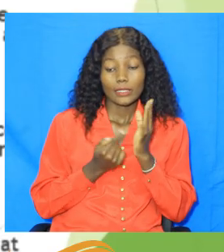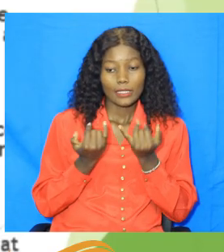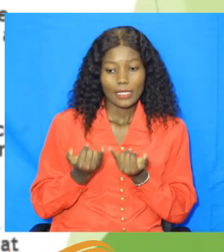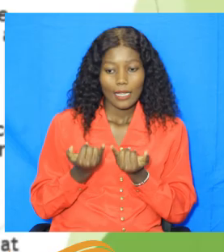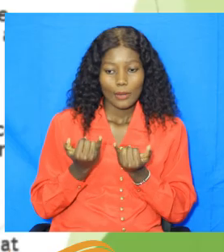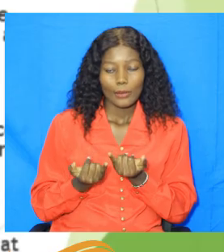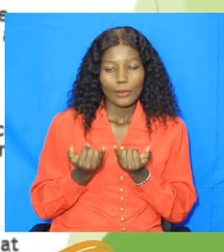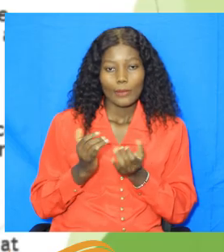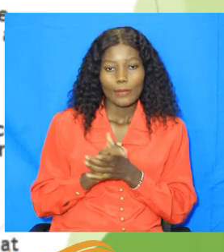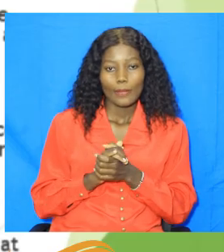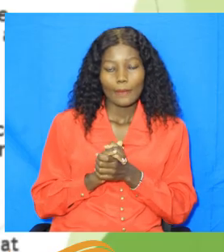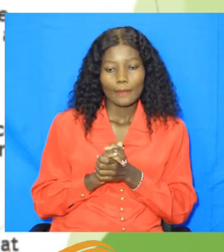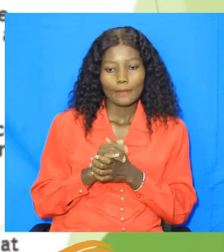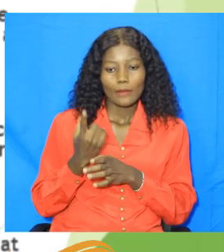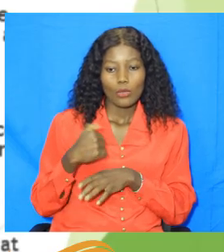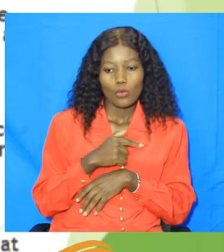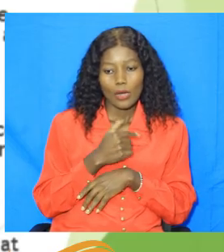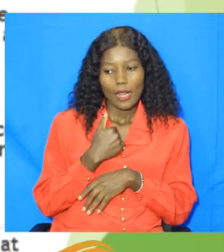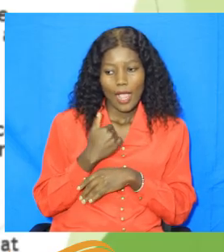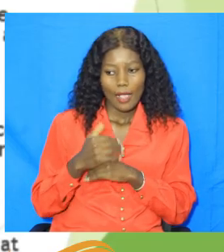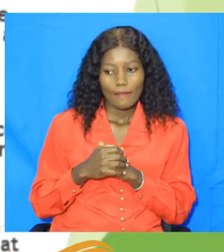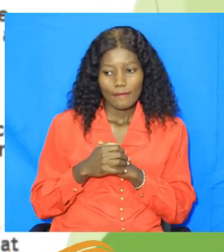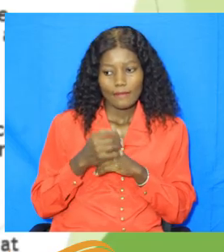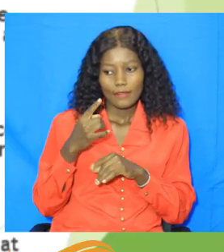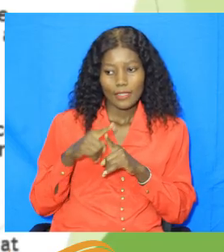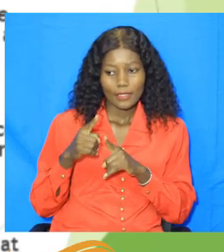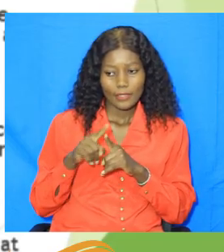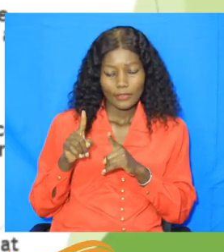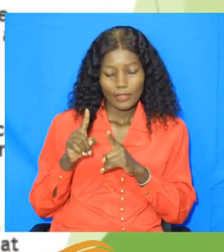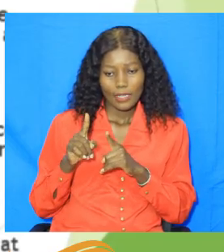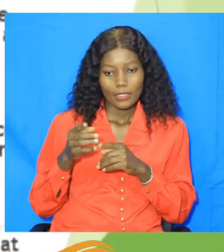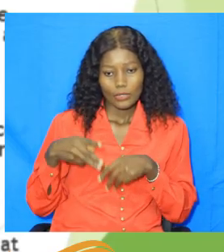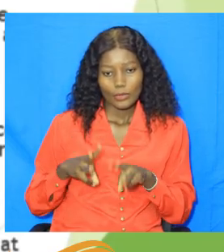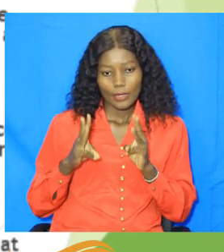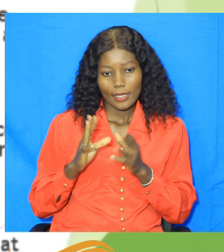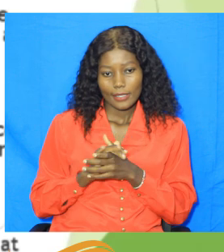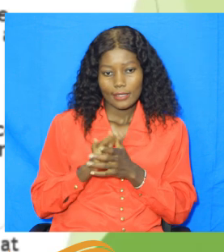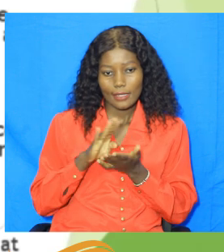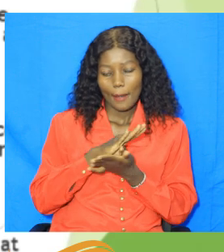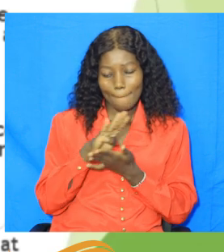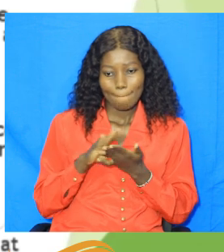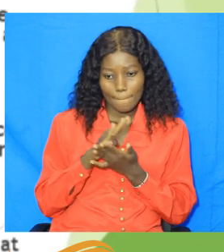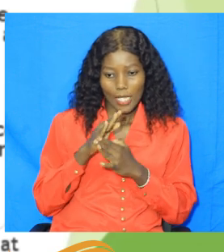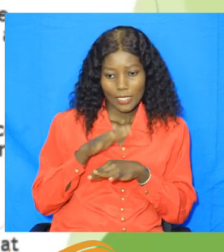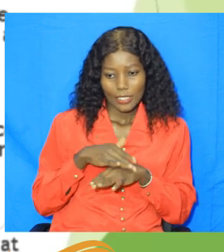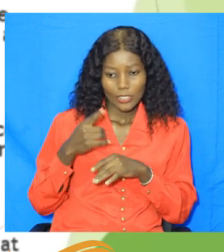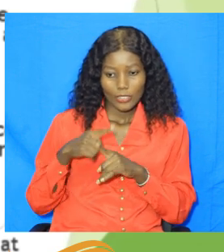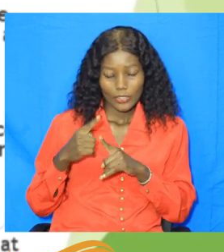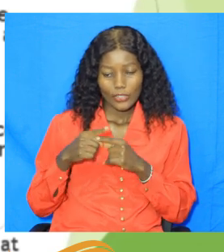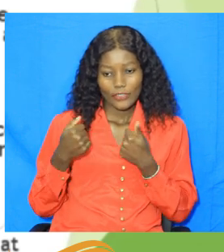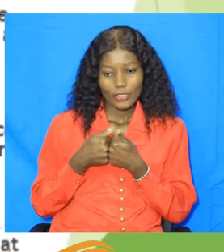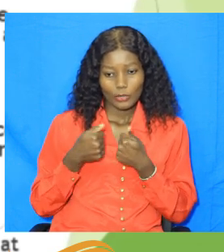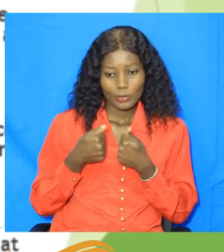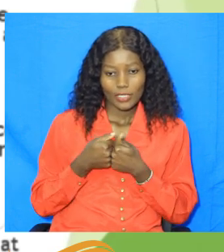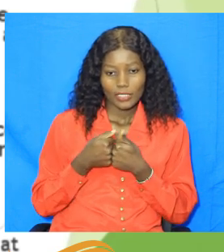So we have different formats based on different